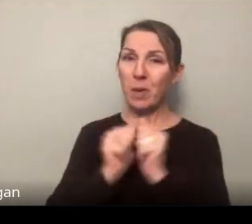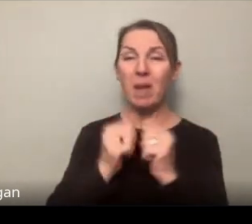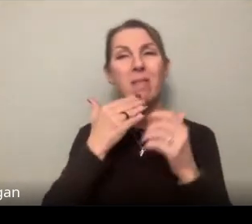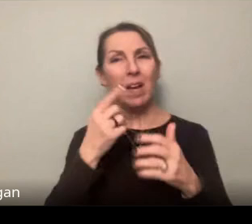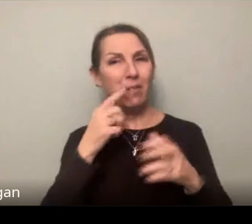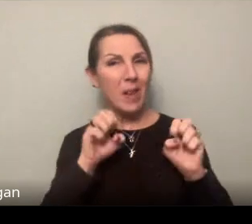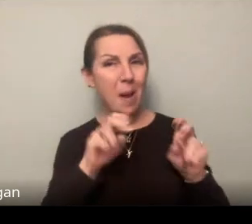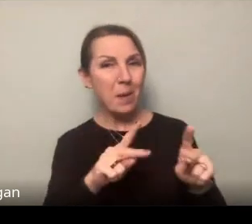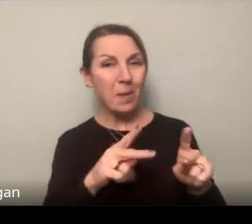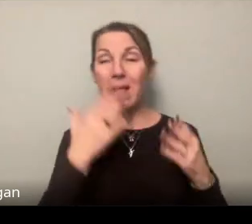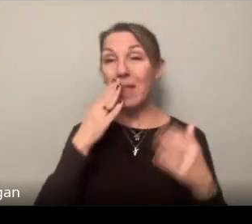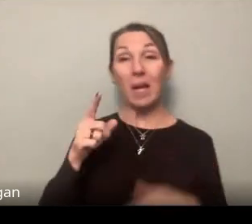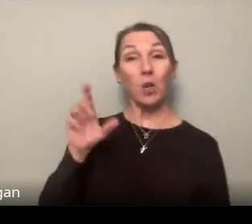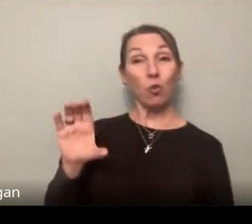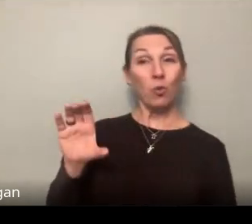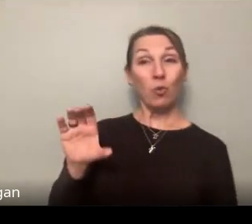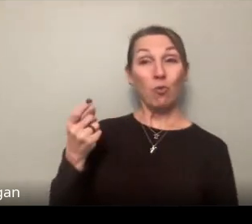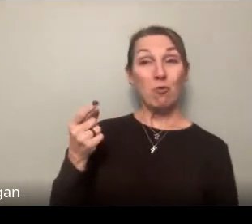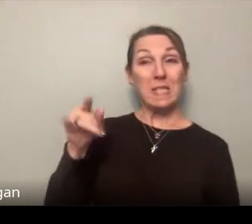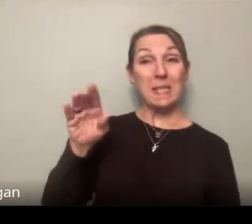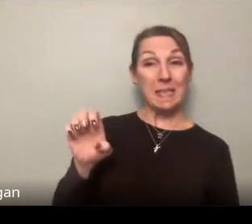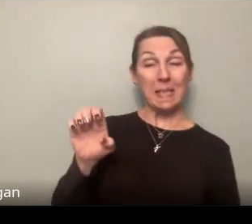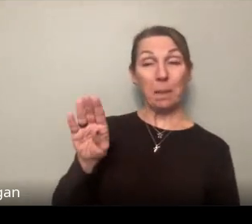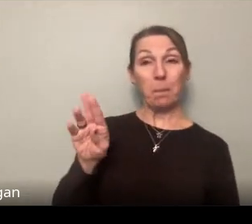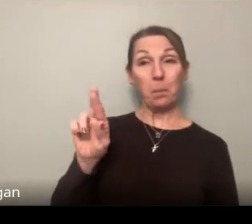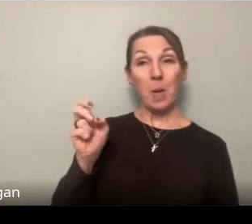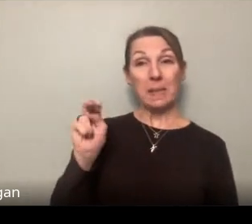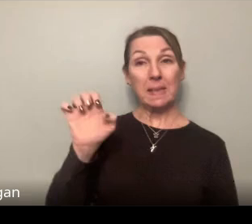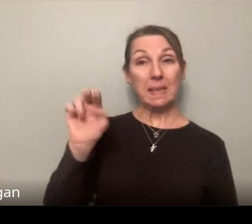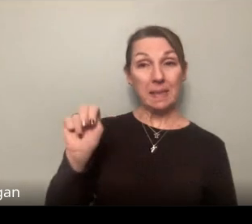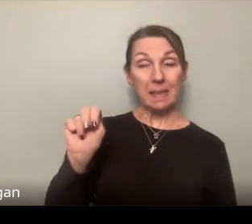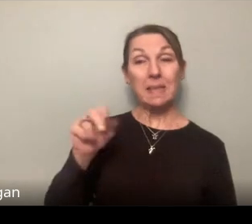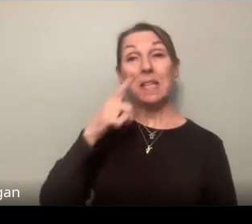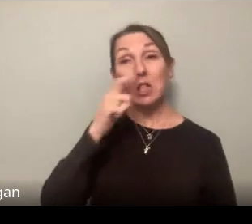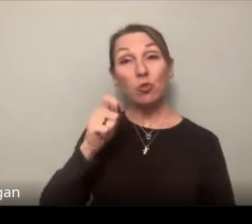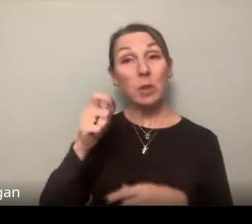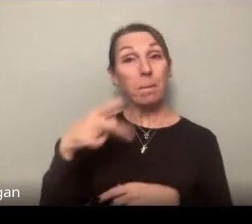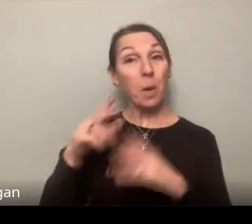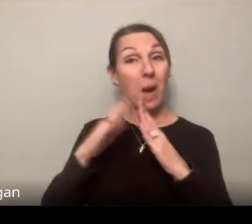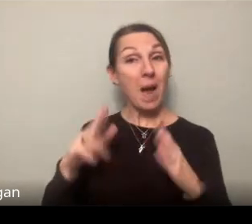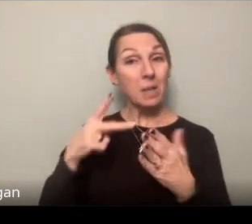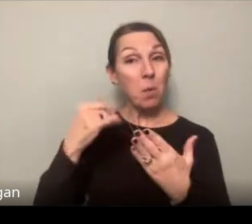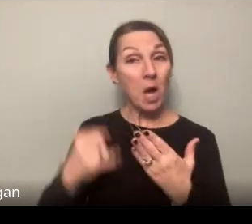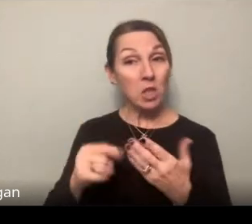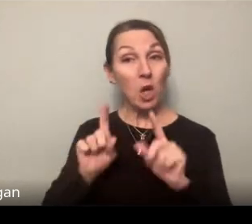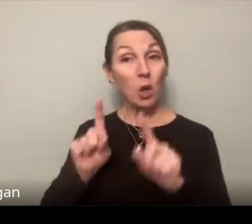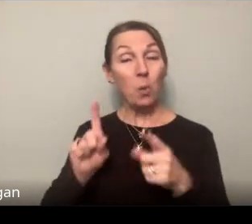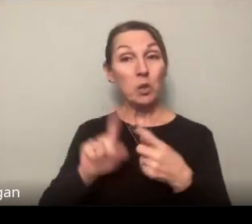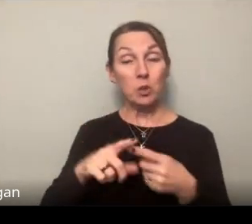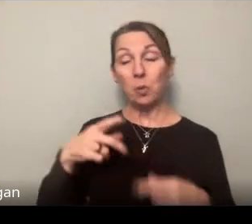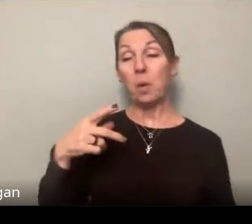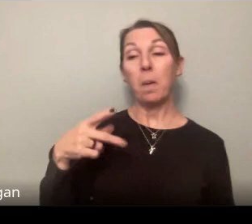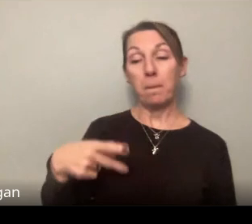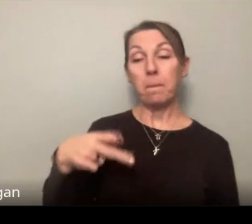this opportunity. Thank you, Christine Brunson. If you're interested in information about the Purple House Project, please go to